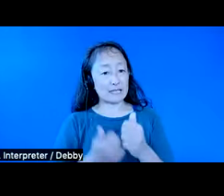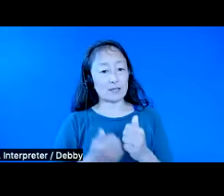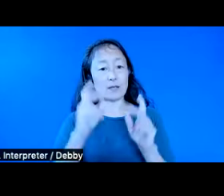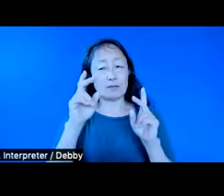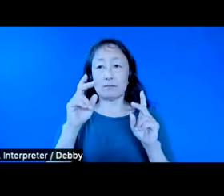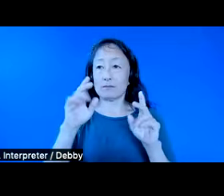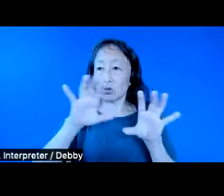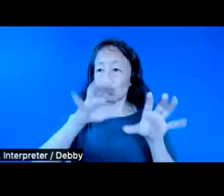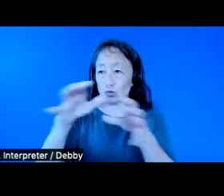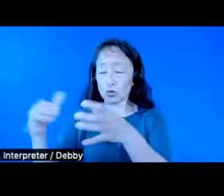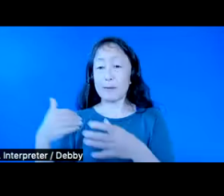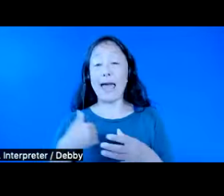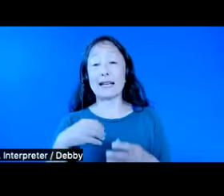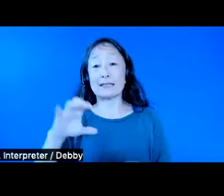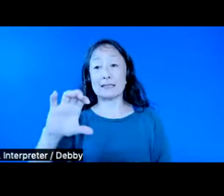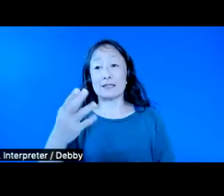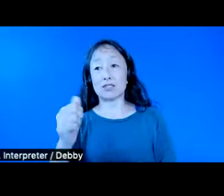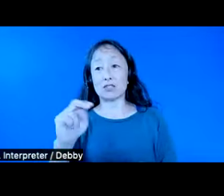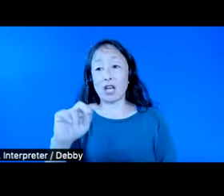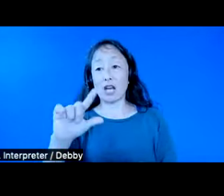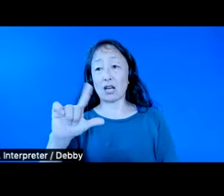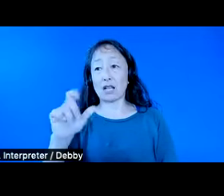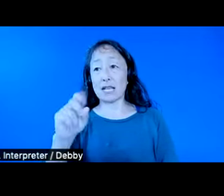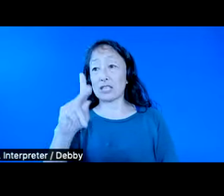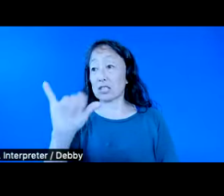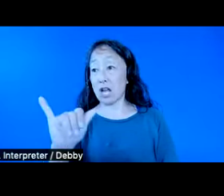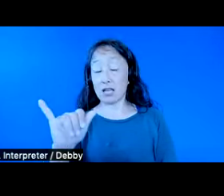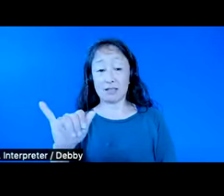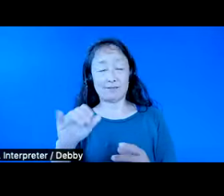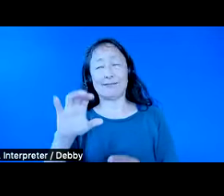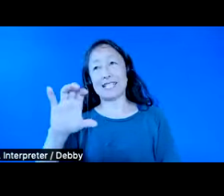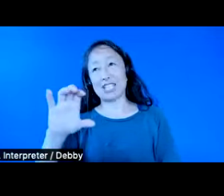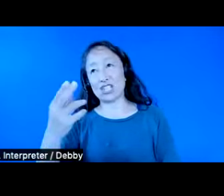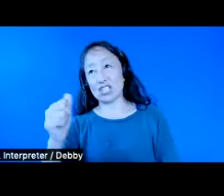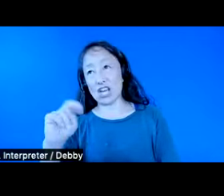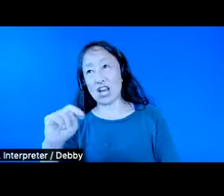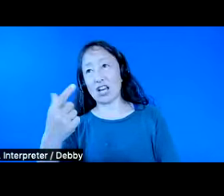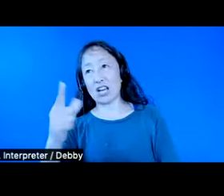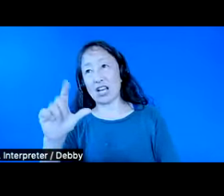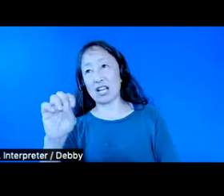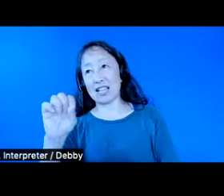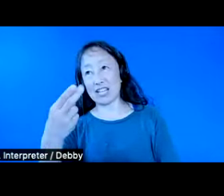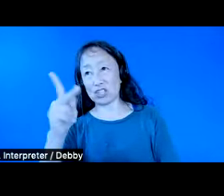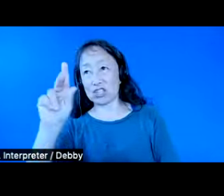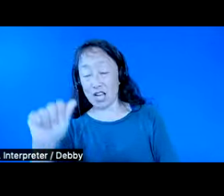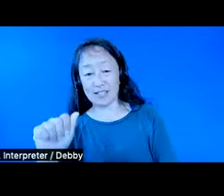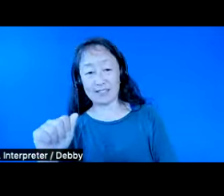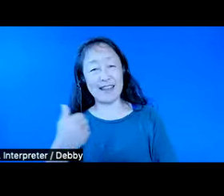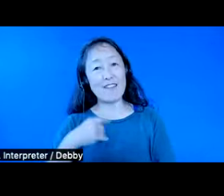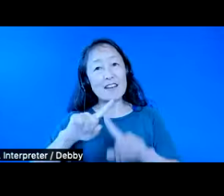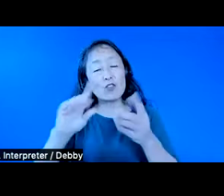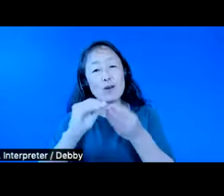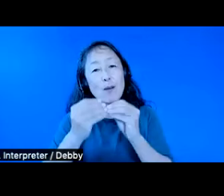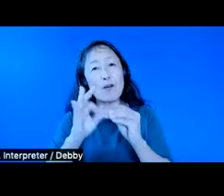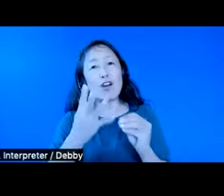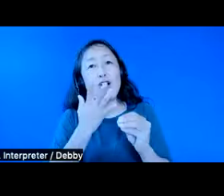different colors, different amounts of quadrants or sections in the medicine wheel. So I want to honor